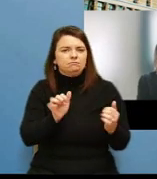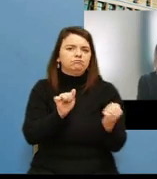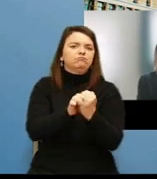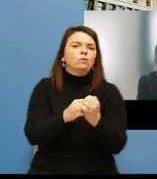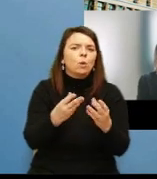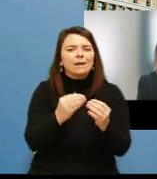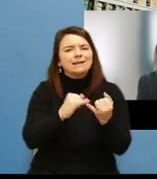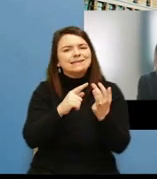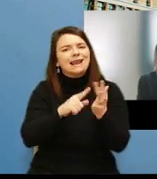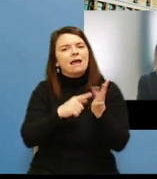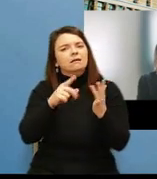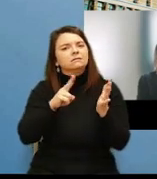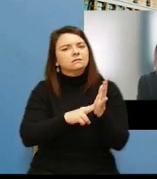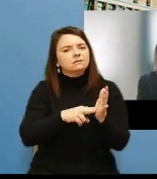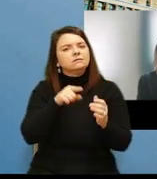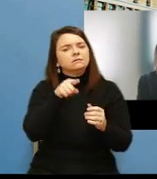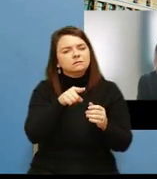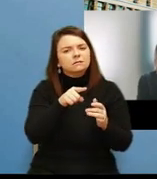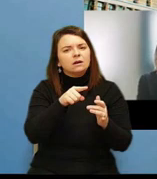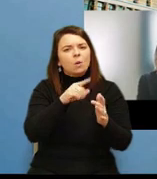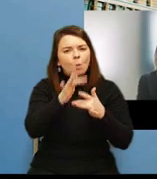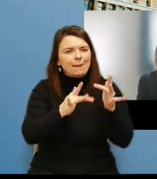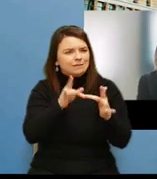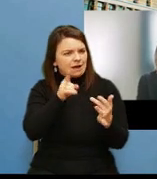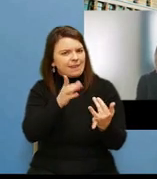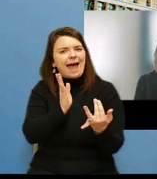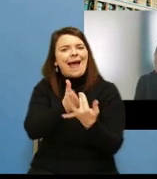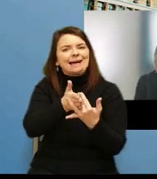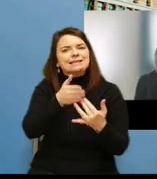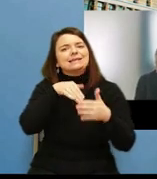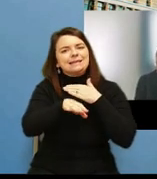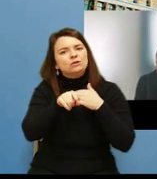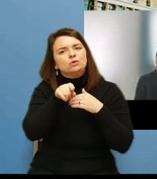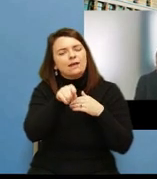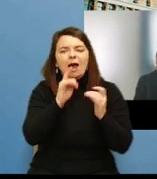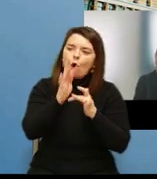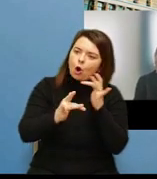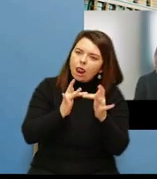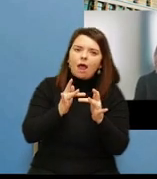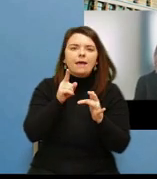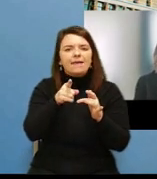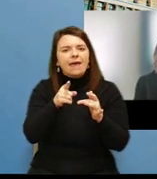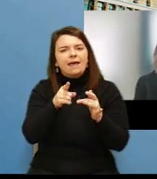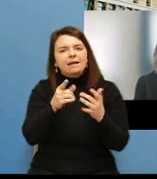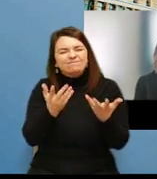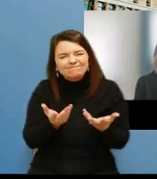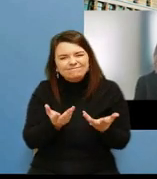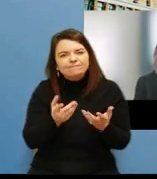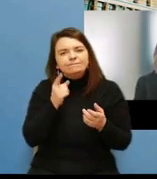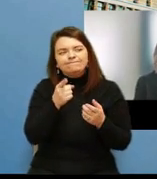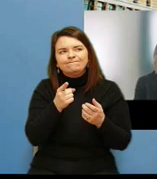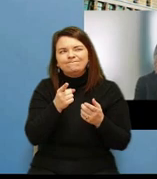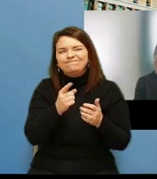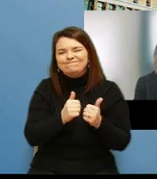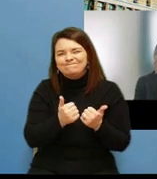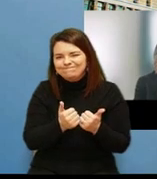practices have adopted Footfall with Silicon, the company that runs Footfall, have taken the Silicon website as the access into their practice,